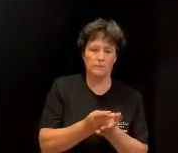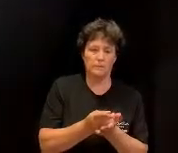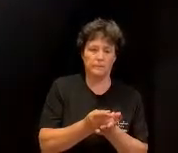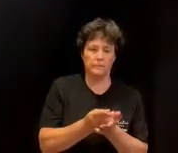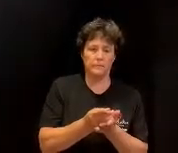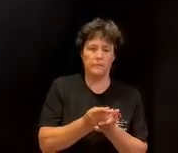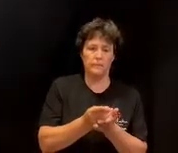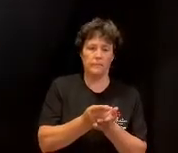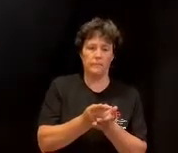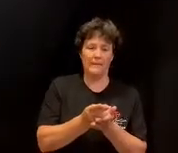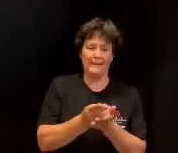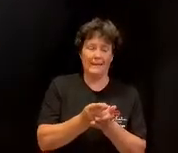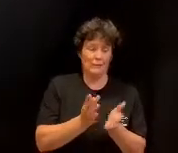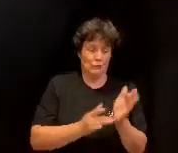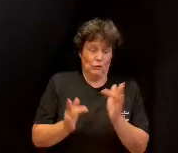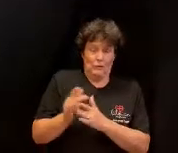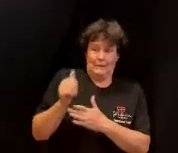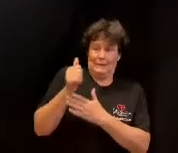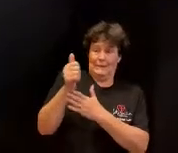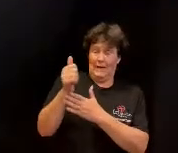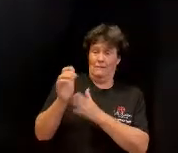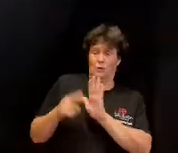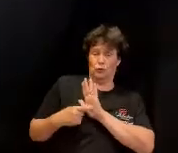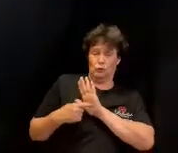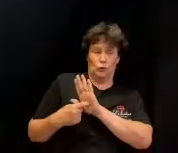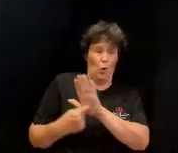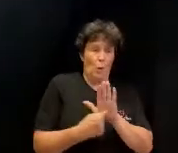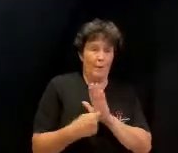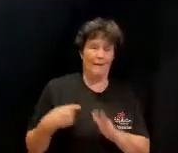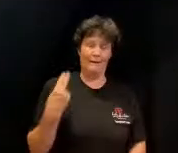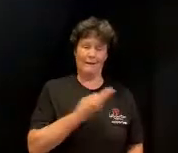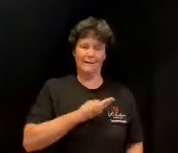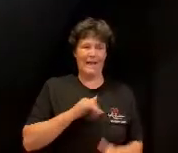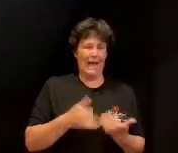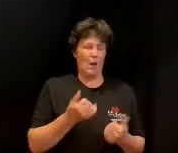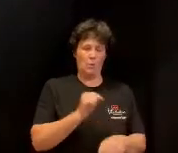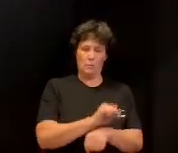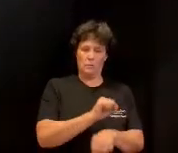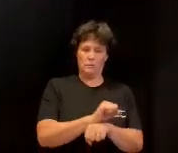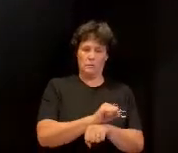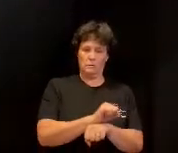He showed us how to do it. This can be done.